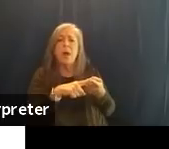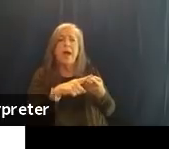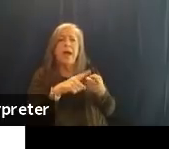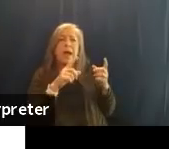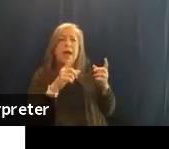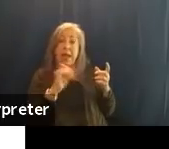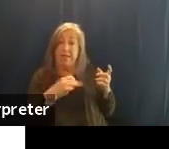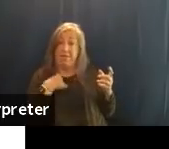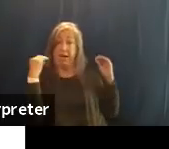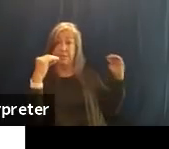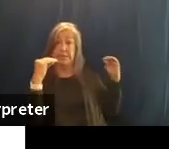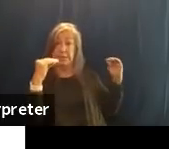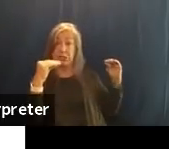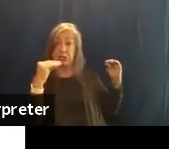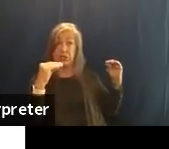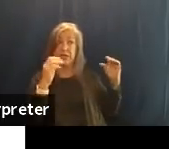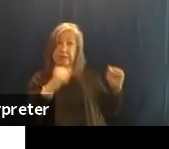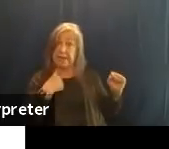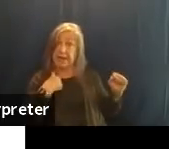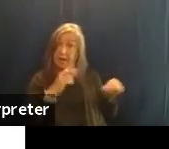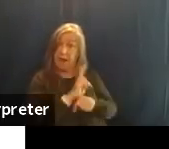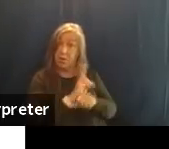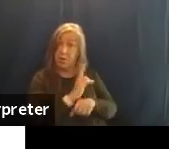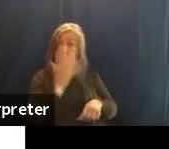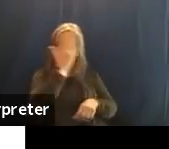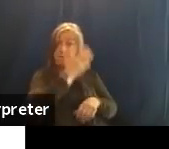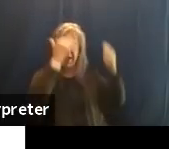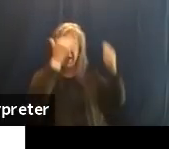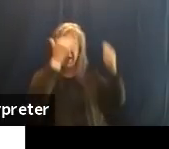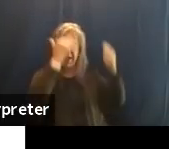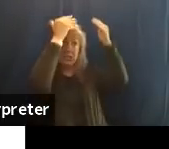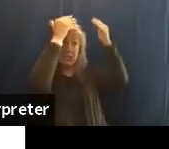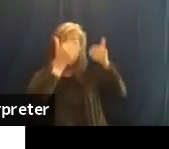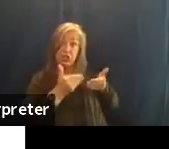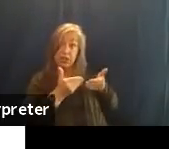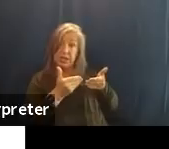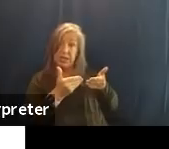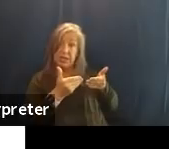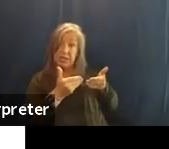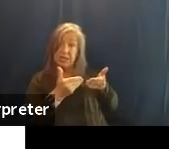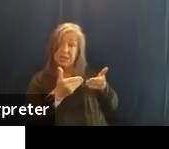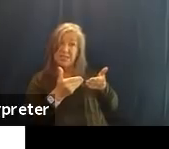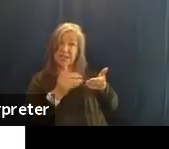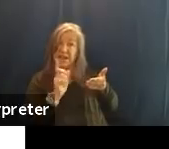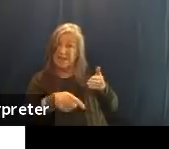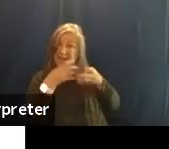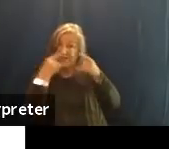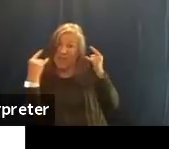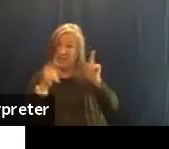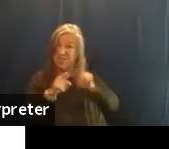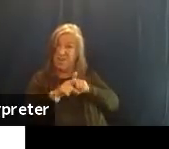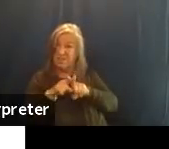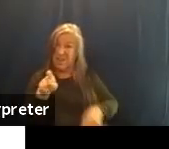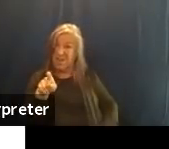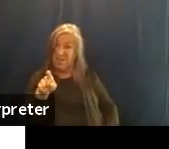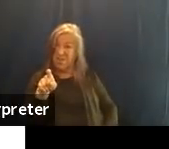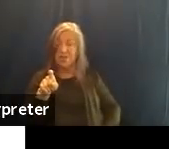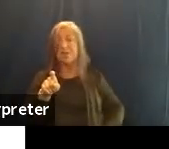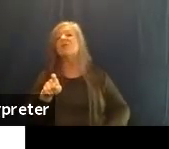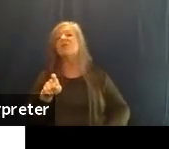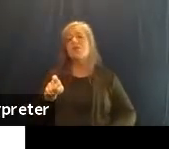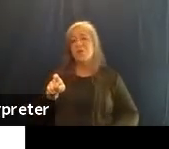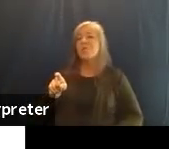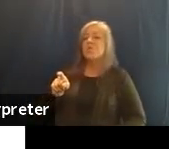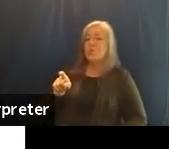teacher, and how should it be worn? And what about masks and face shields? What's the answers to those? Well, you're right. This was a very